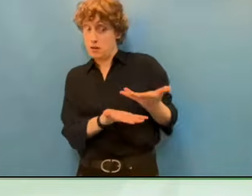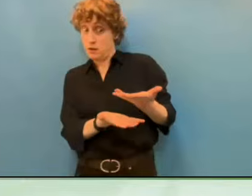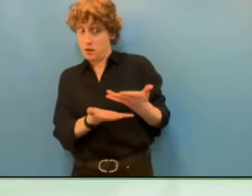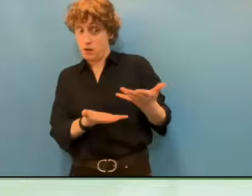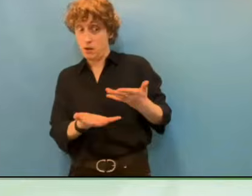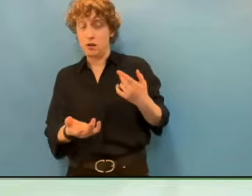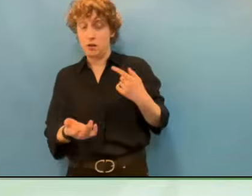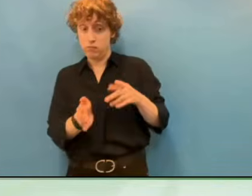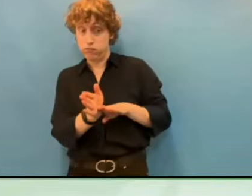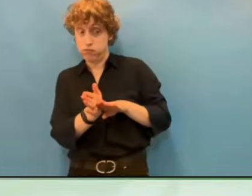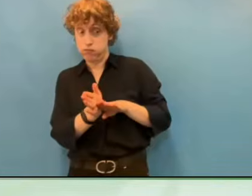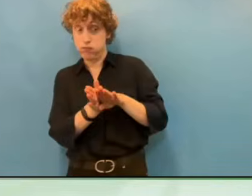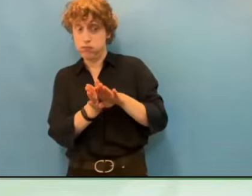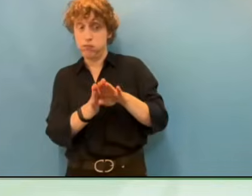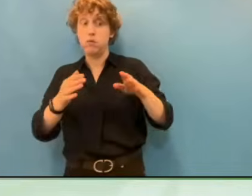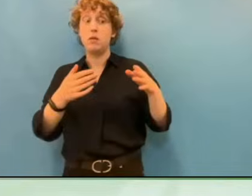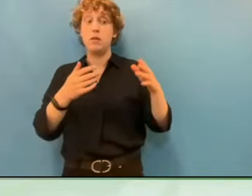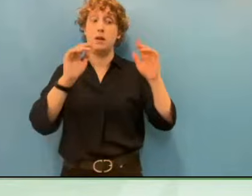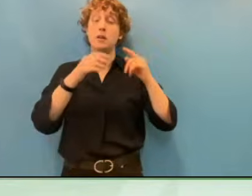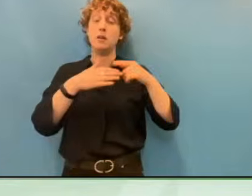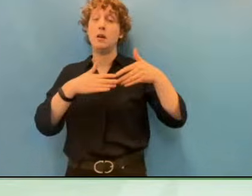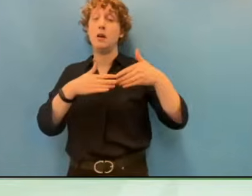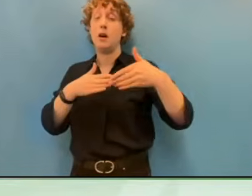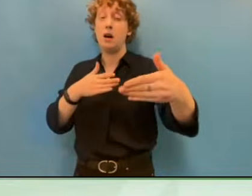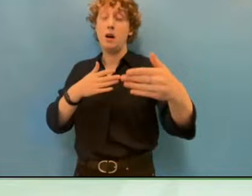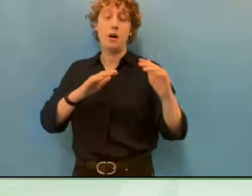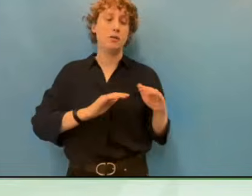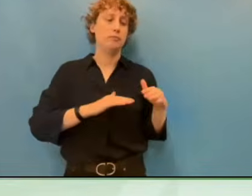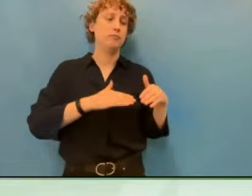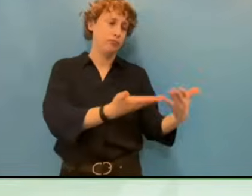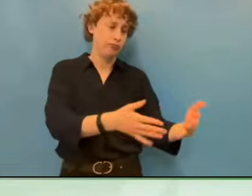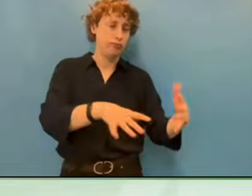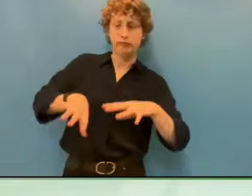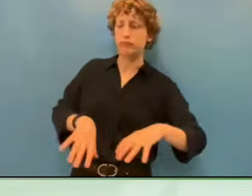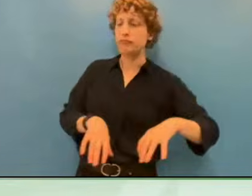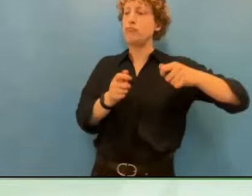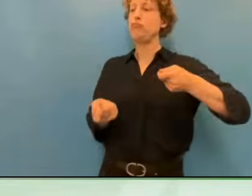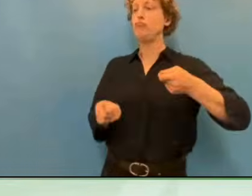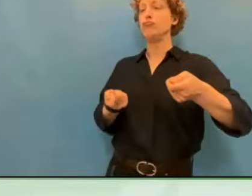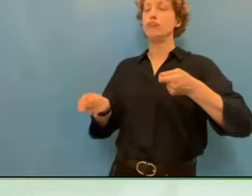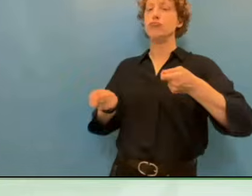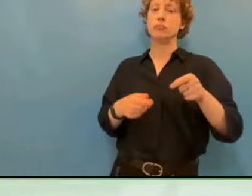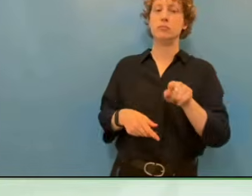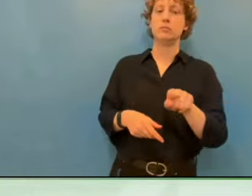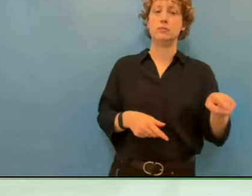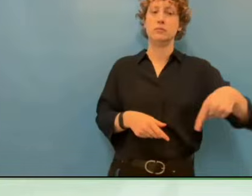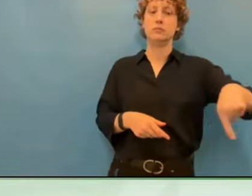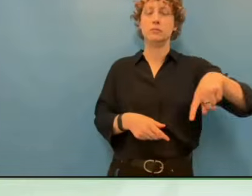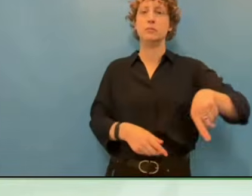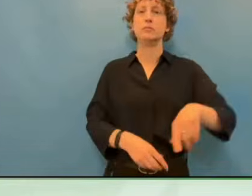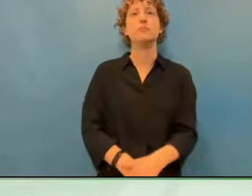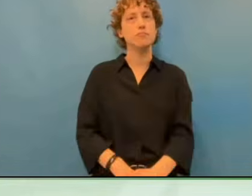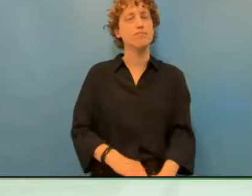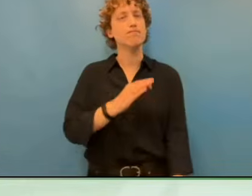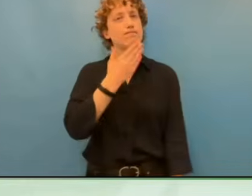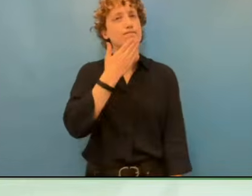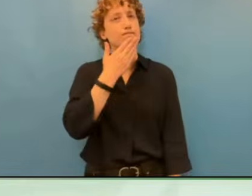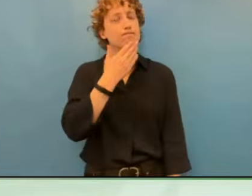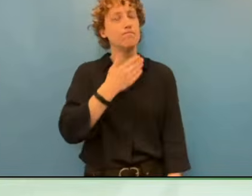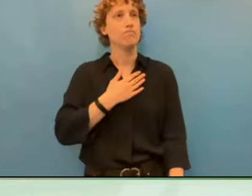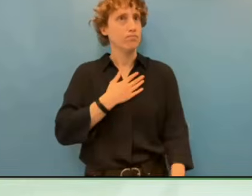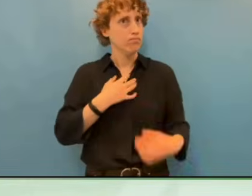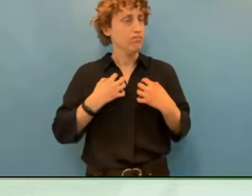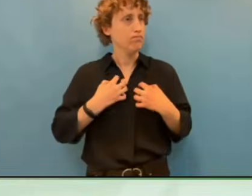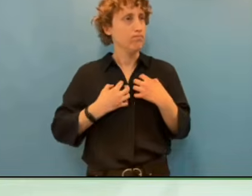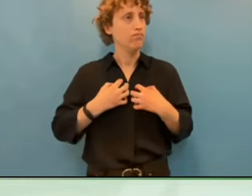what needs to be improved further. Great. Thank you so much. This has been so interesting, and I'm looking forward to continuing